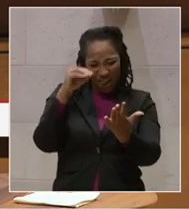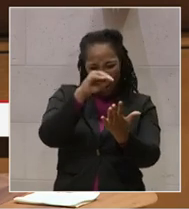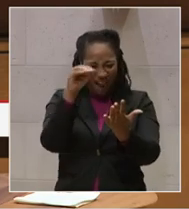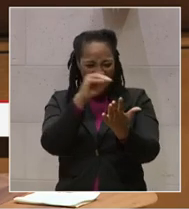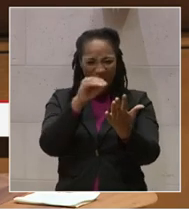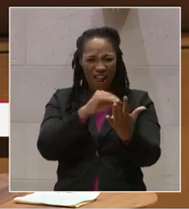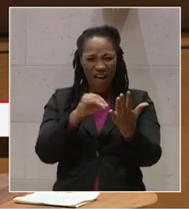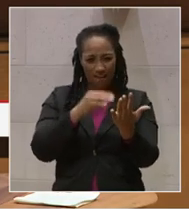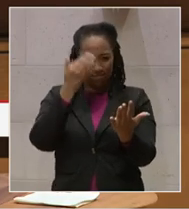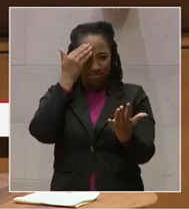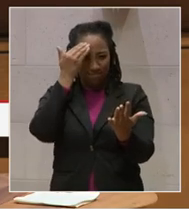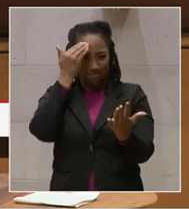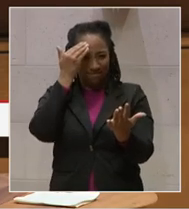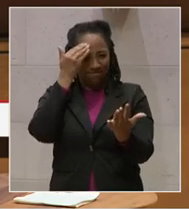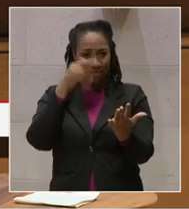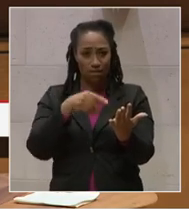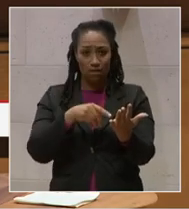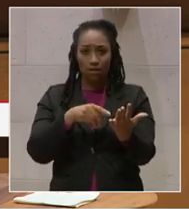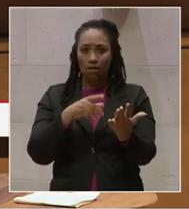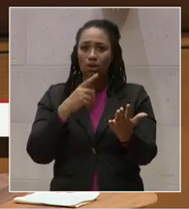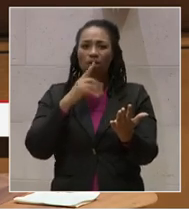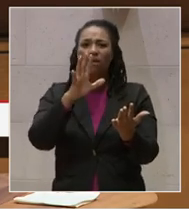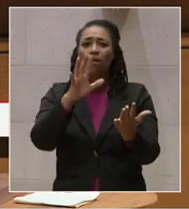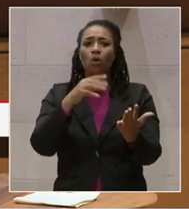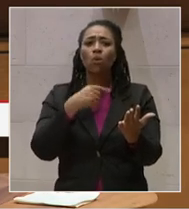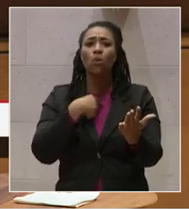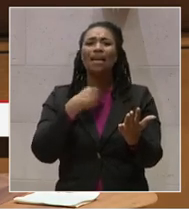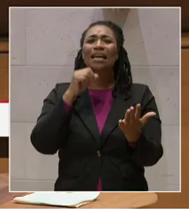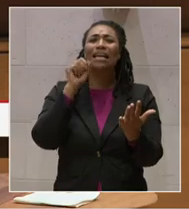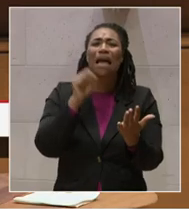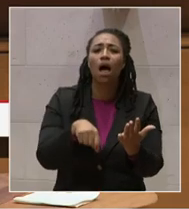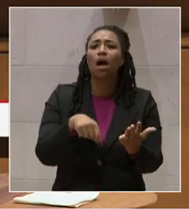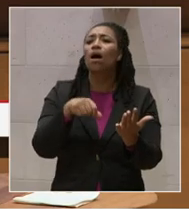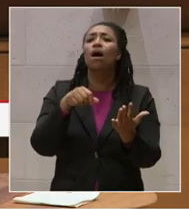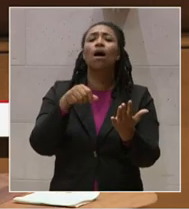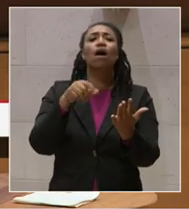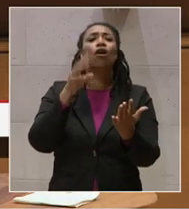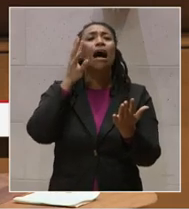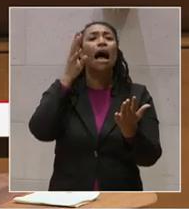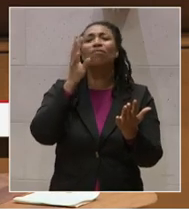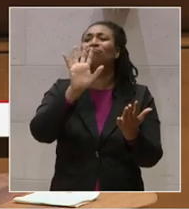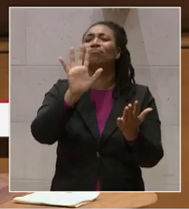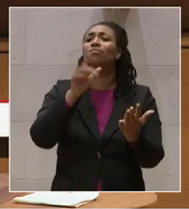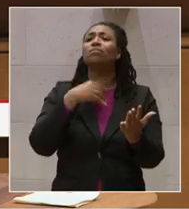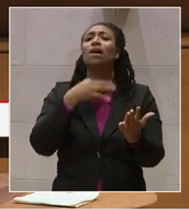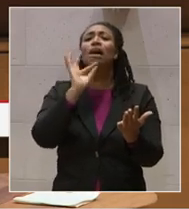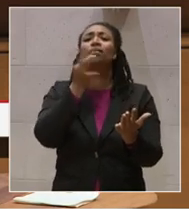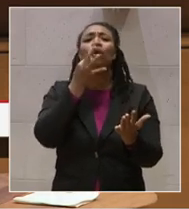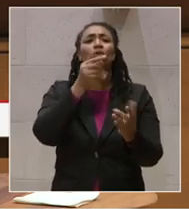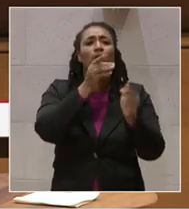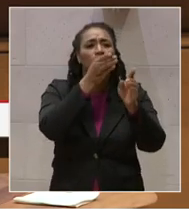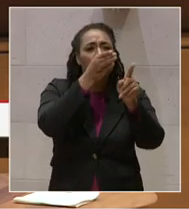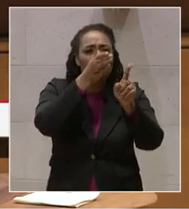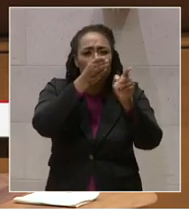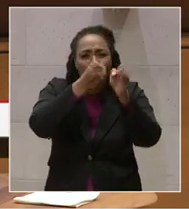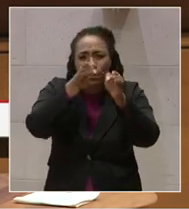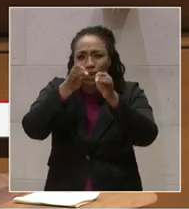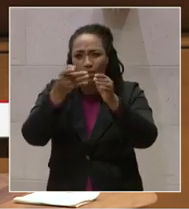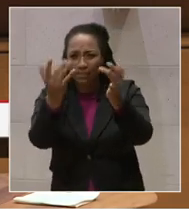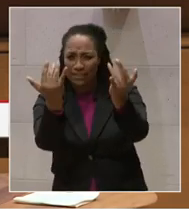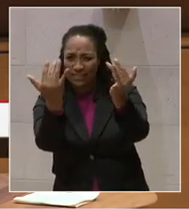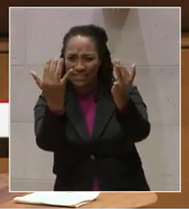the experts and other experts, because we have several experts here at the table, have